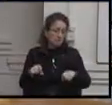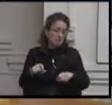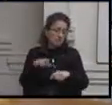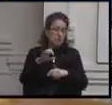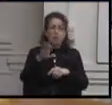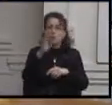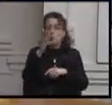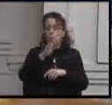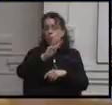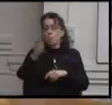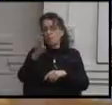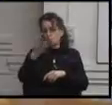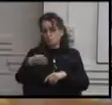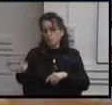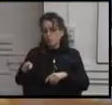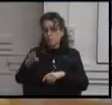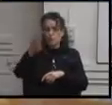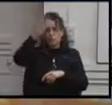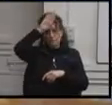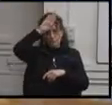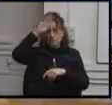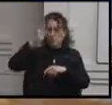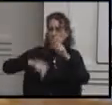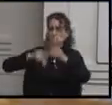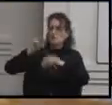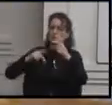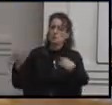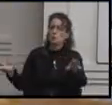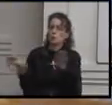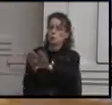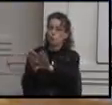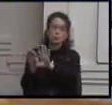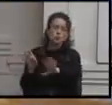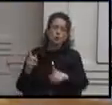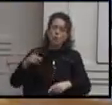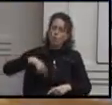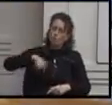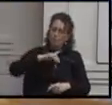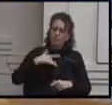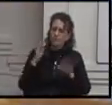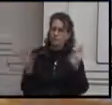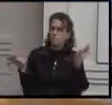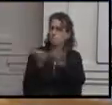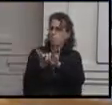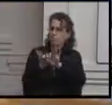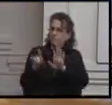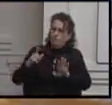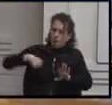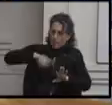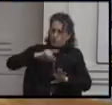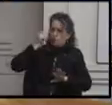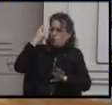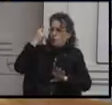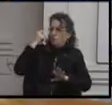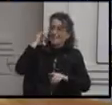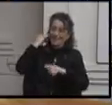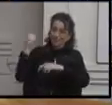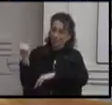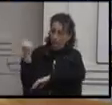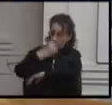in order to be able to understand the impact of what that would mean. So I know there's a lot of people